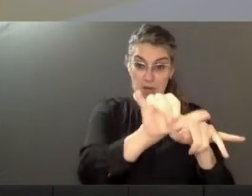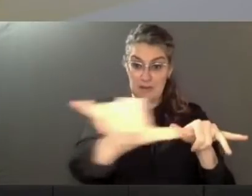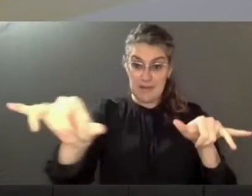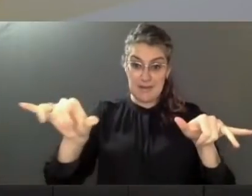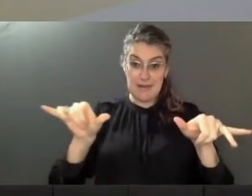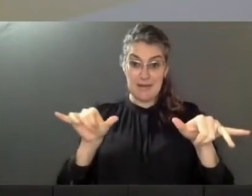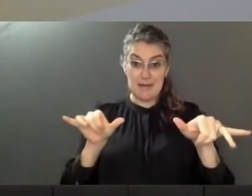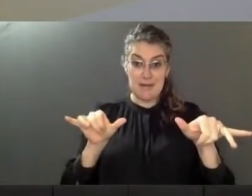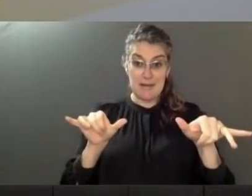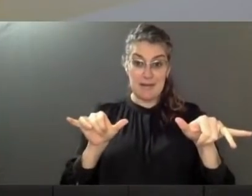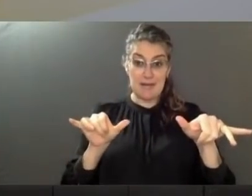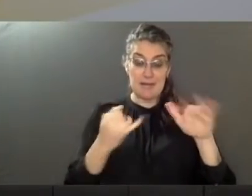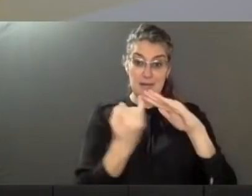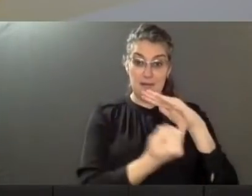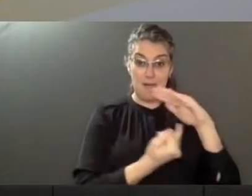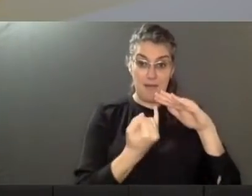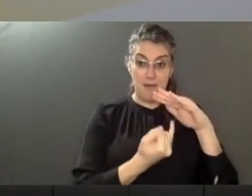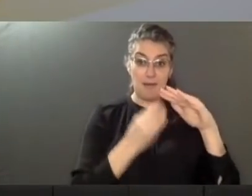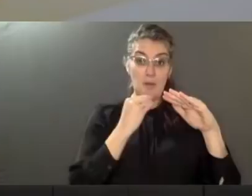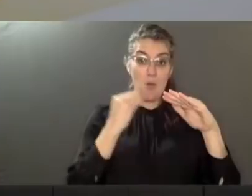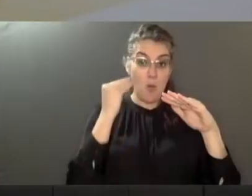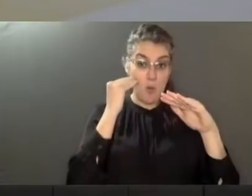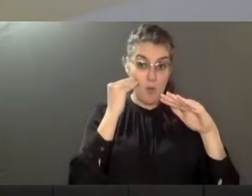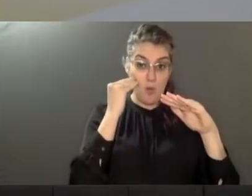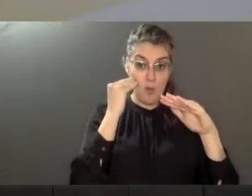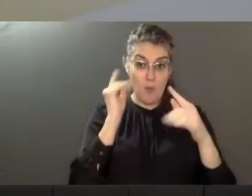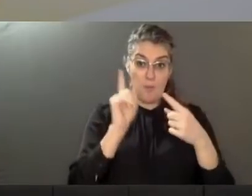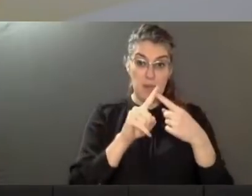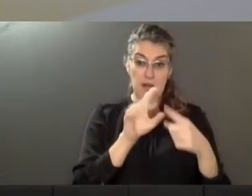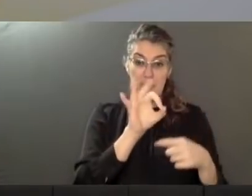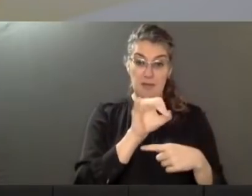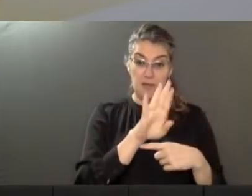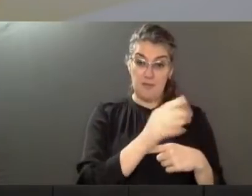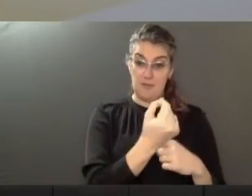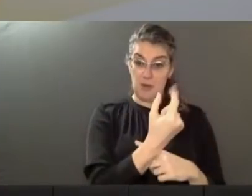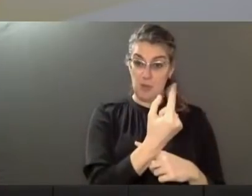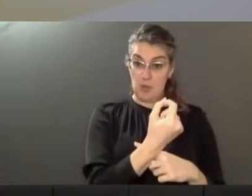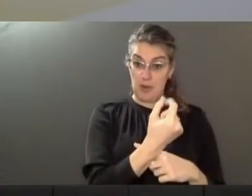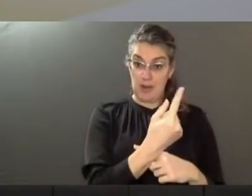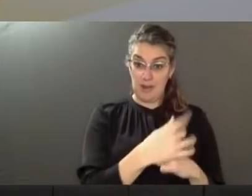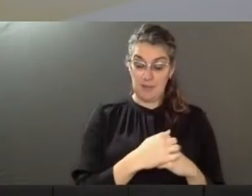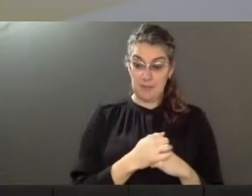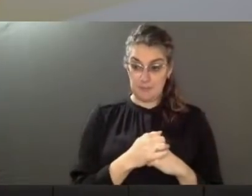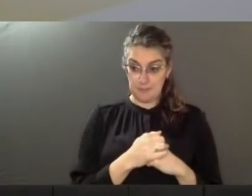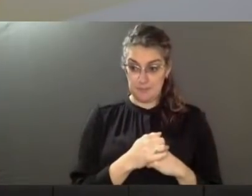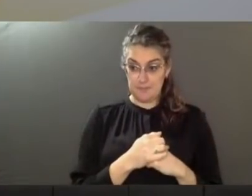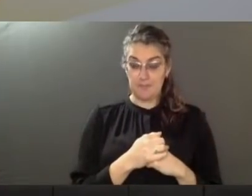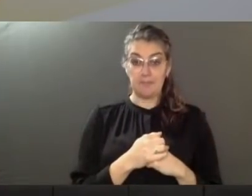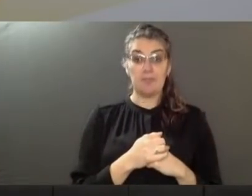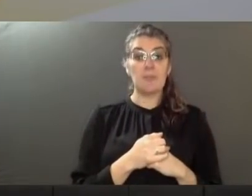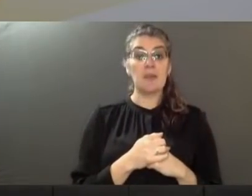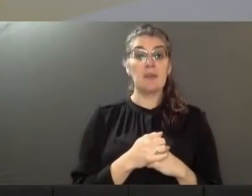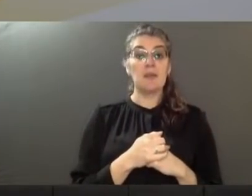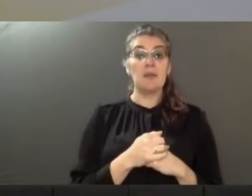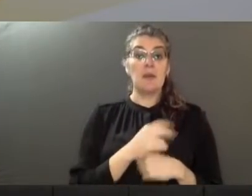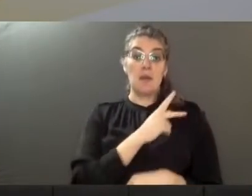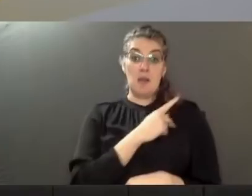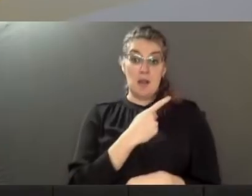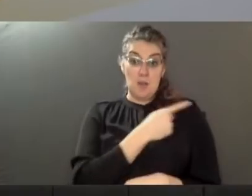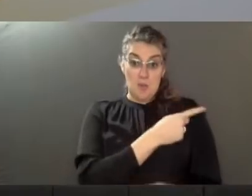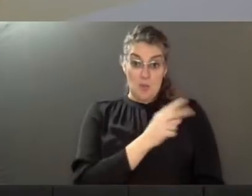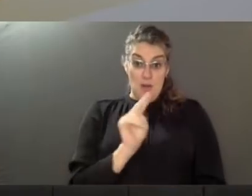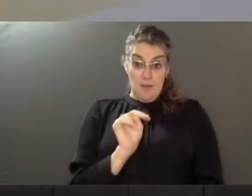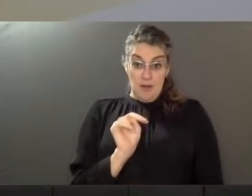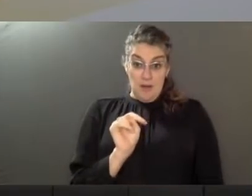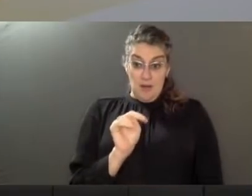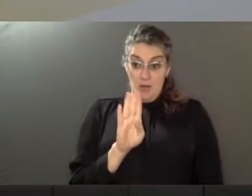February 11th. Our friends and neighbors in New Brunswick are working hard to contain the spread of COVID-19, reporting 89